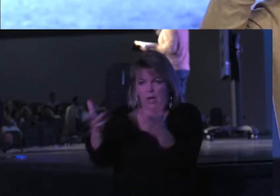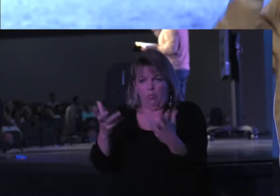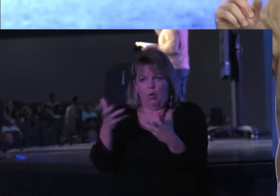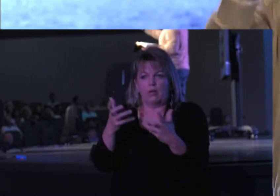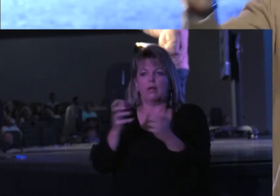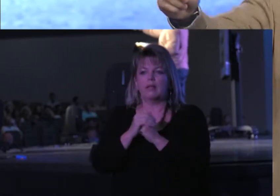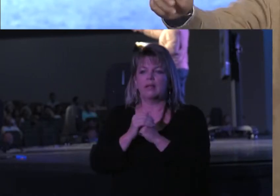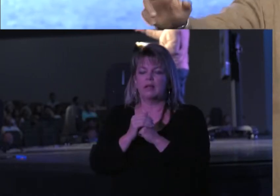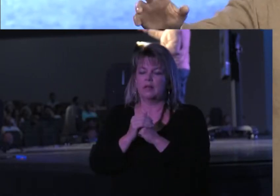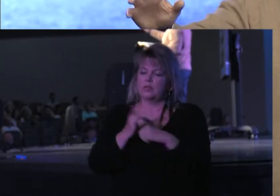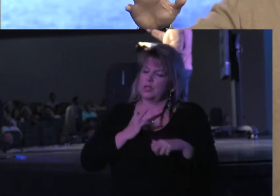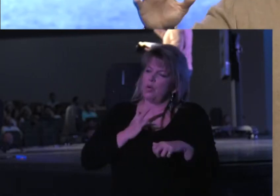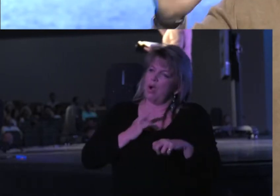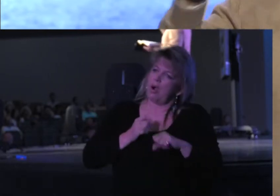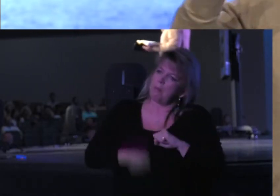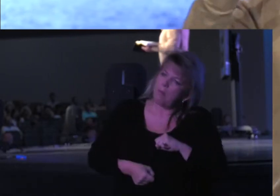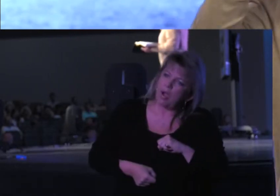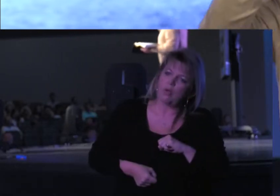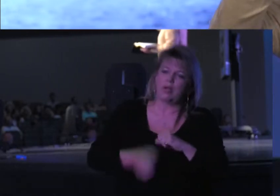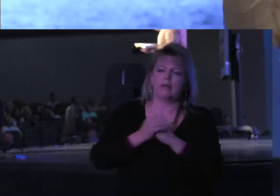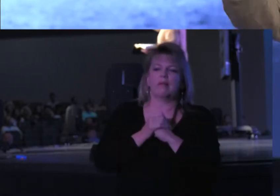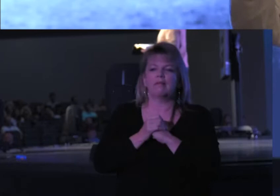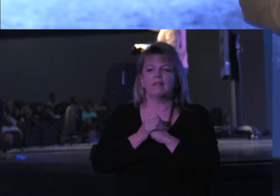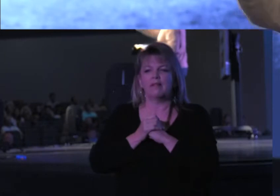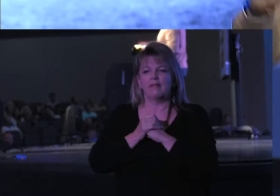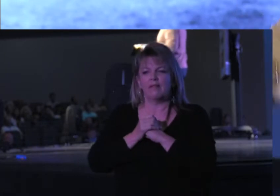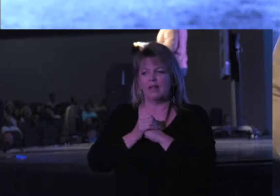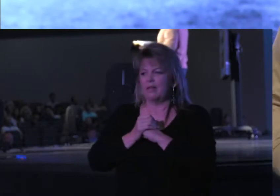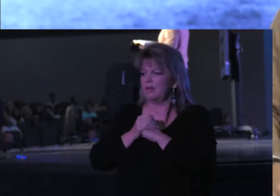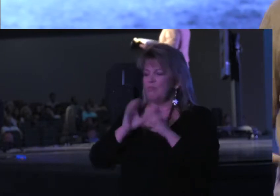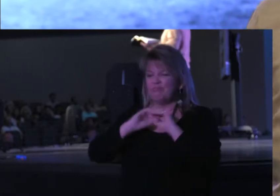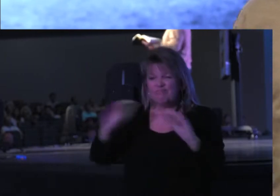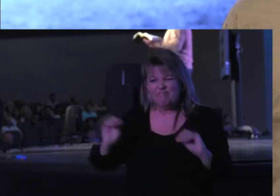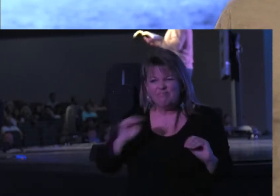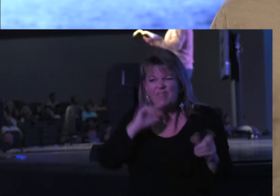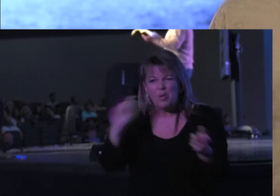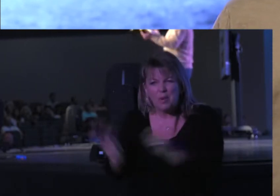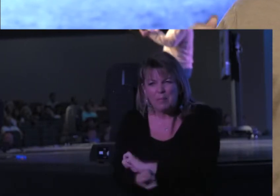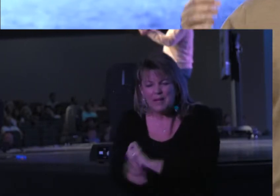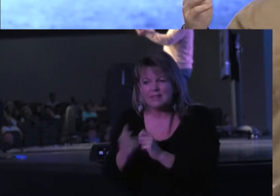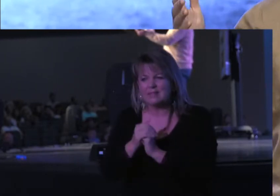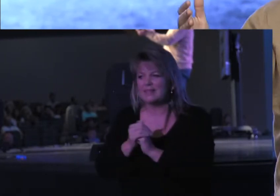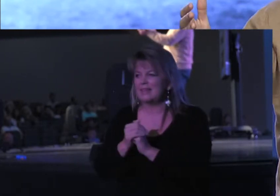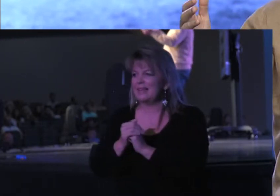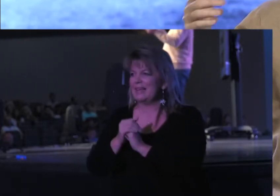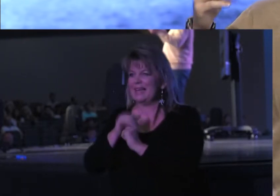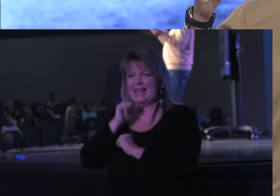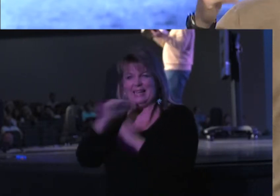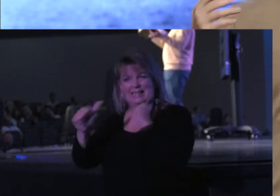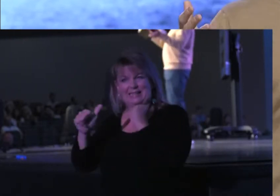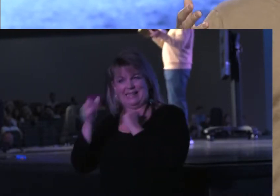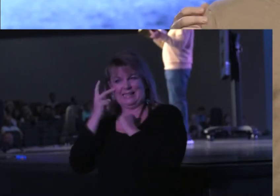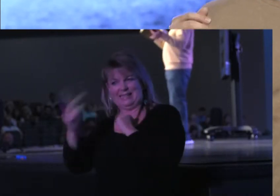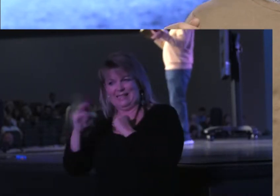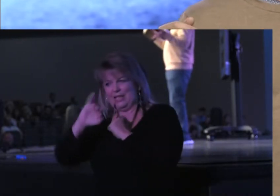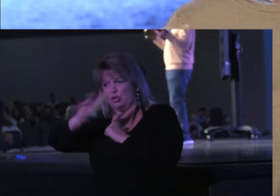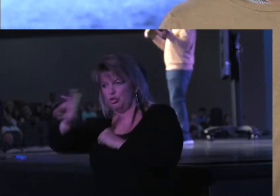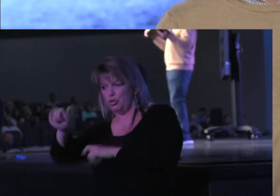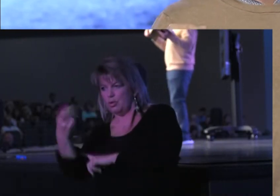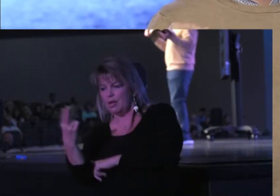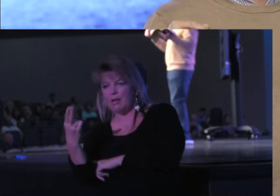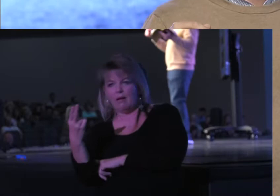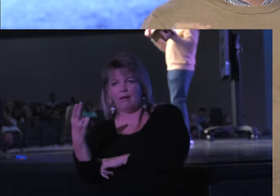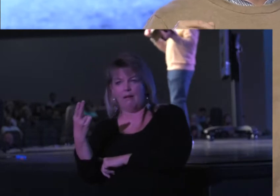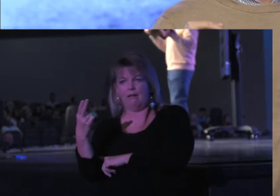But he was so heartbroken over a lack of repentance. He did not see Judah